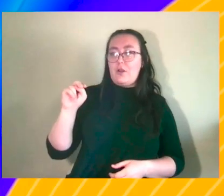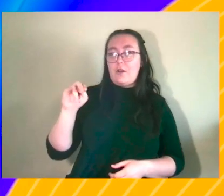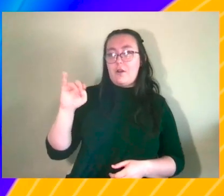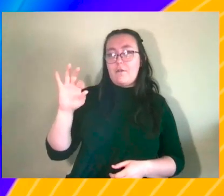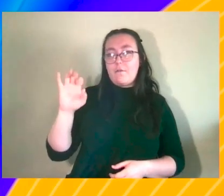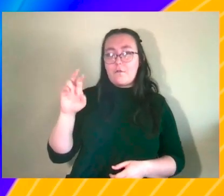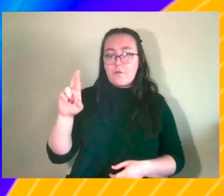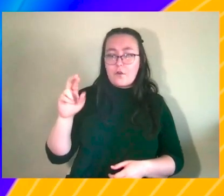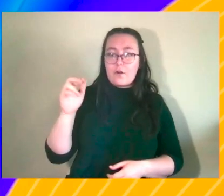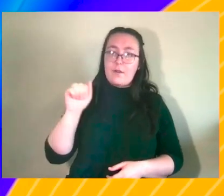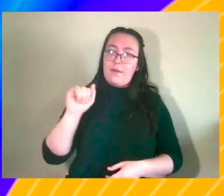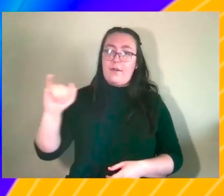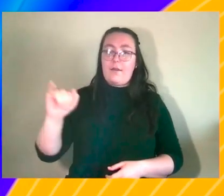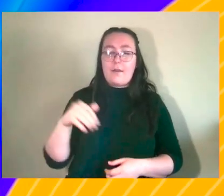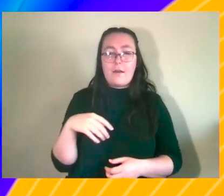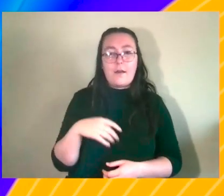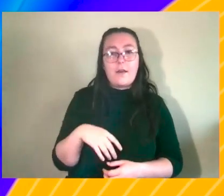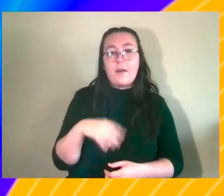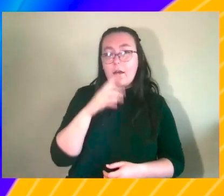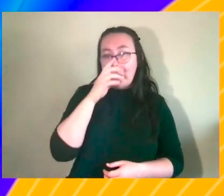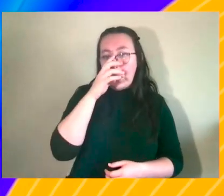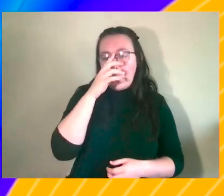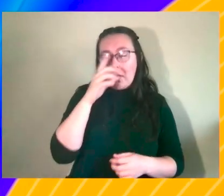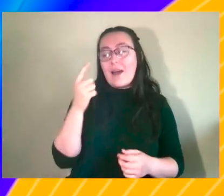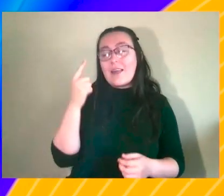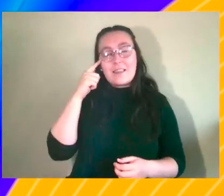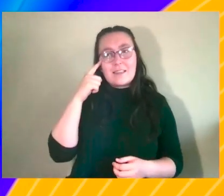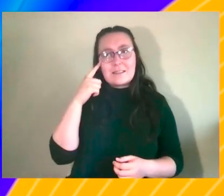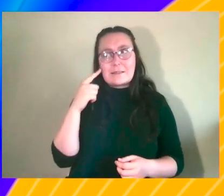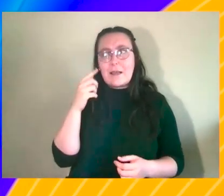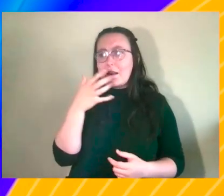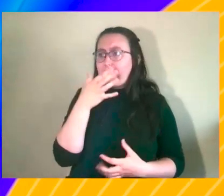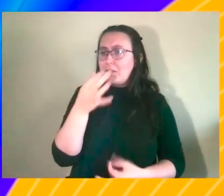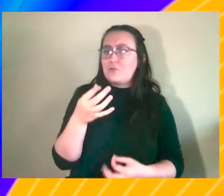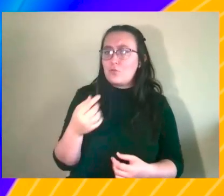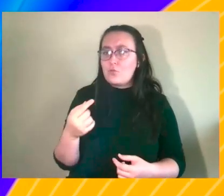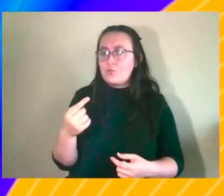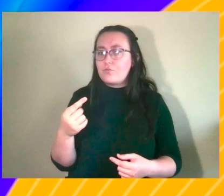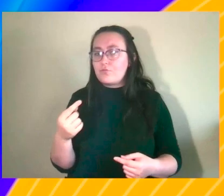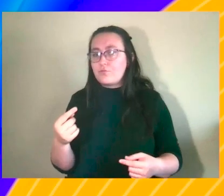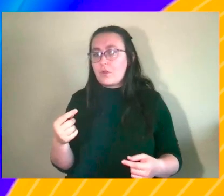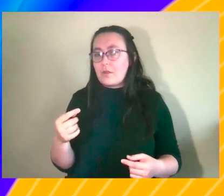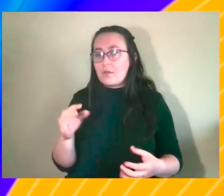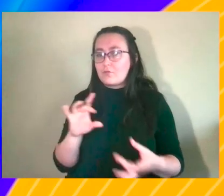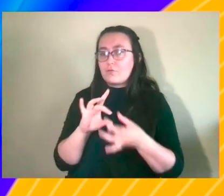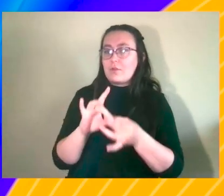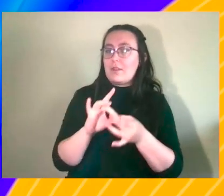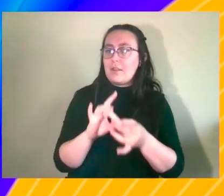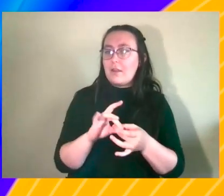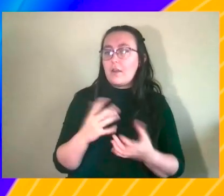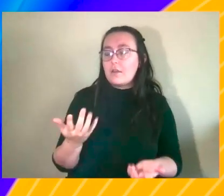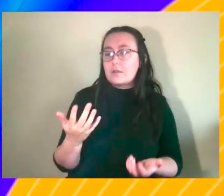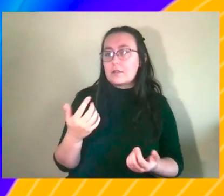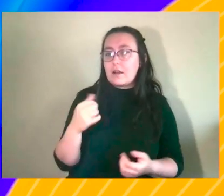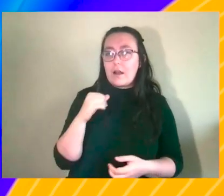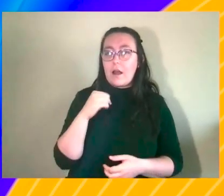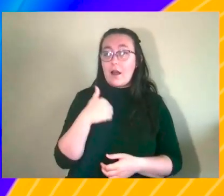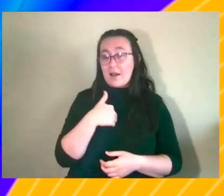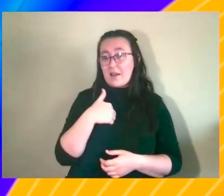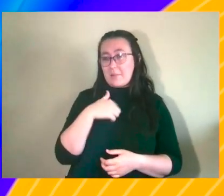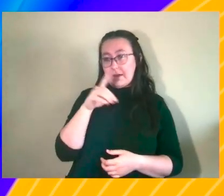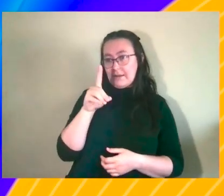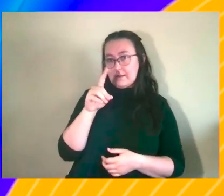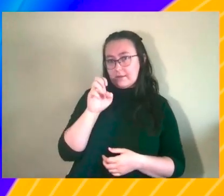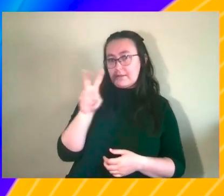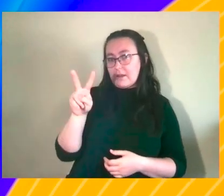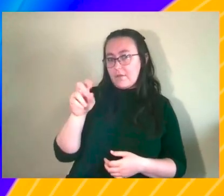really interesting intersection. Look, I'm not a machine learning person, but I am a DevOps person. So, you know, what I hear about Gen